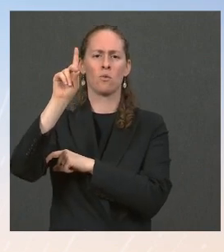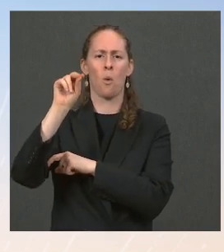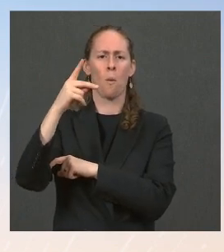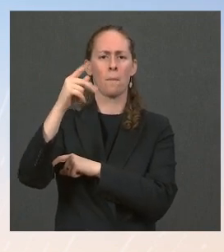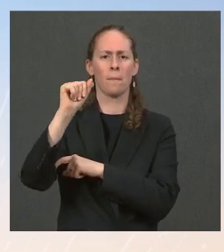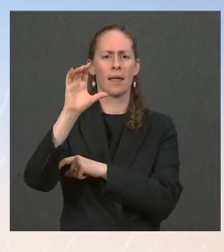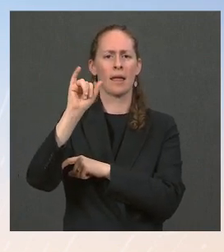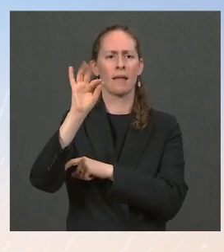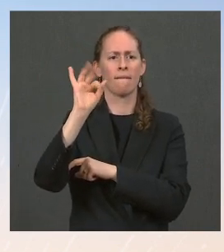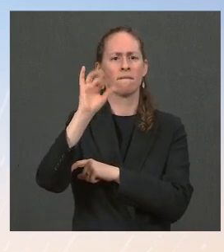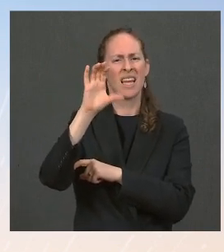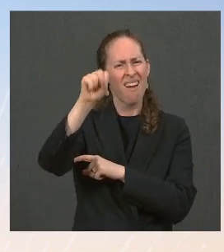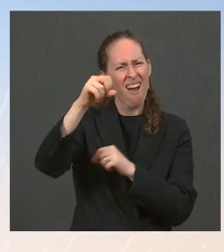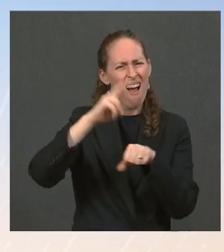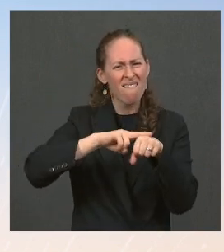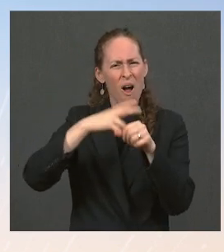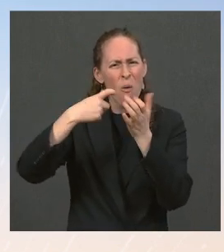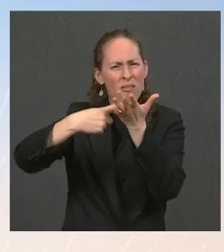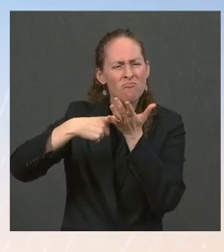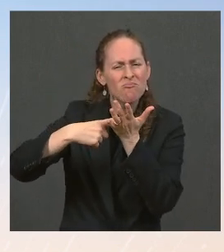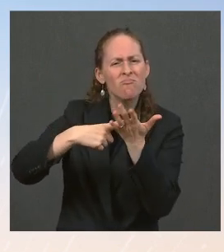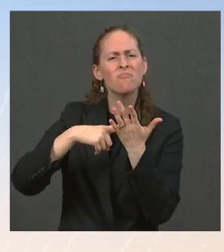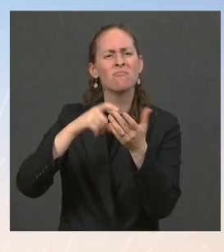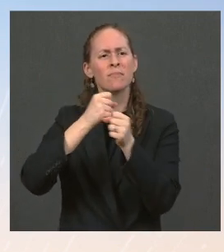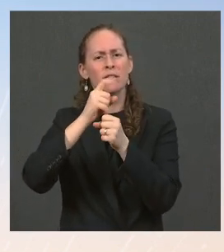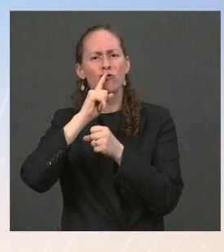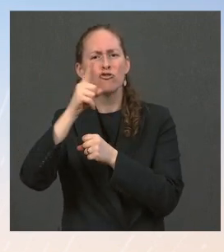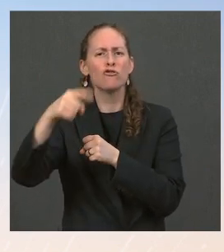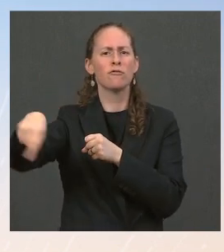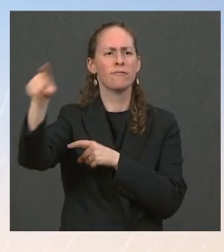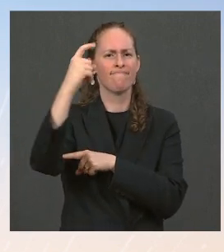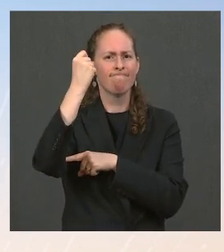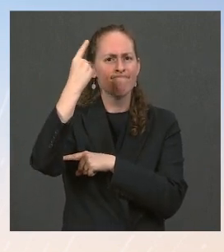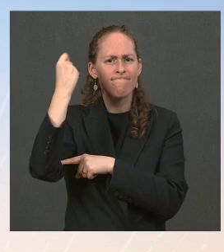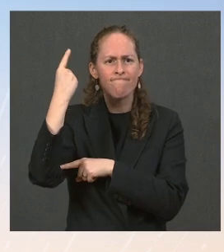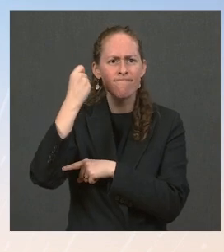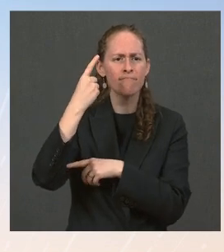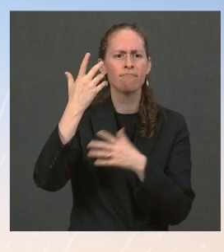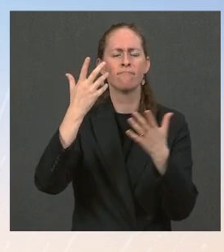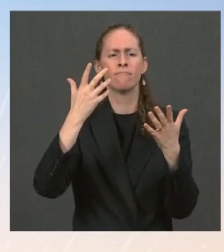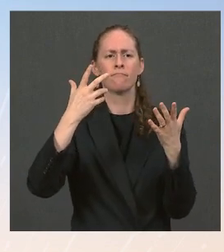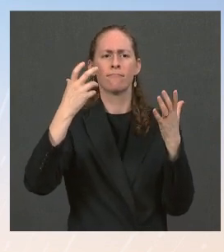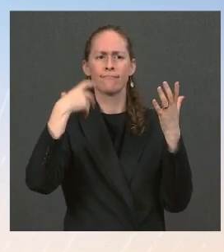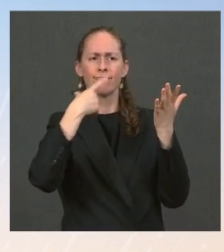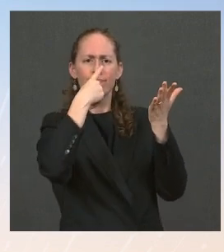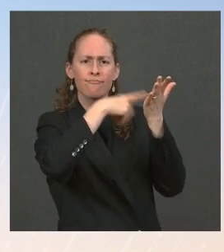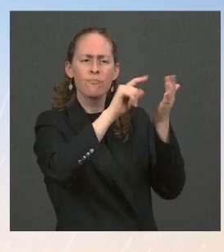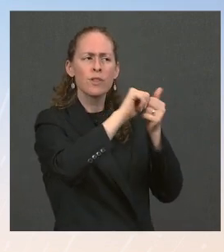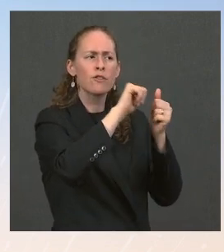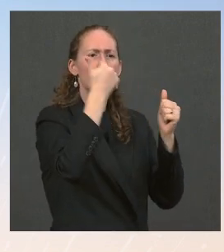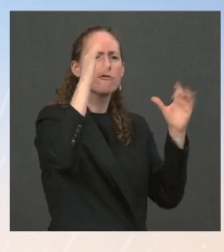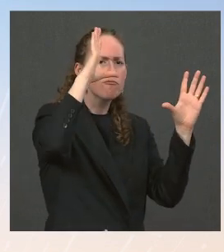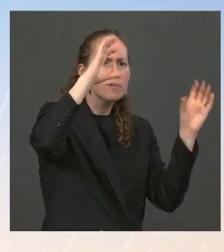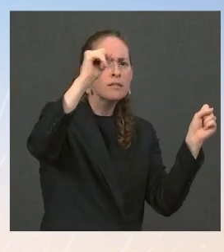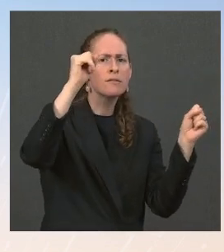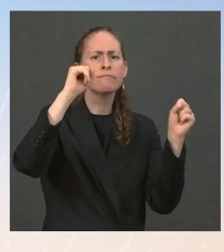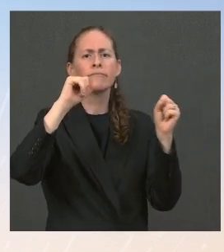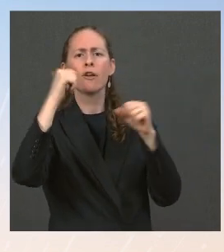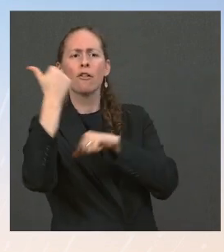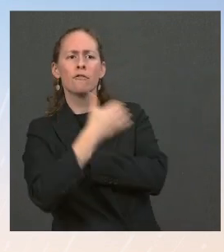important topic in conversations with the French, with a range of countries who have a direct interest in the